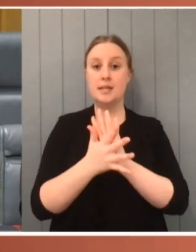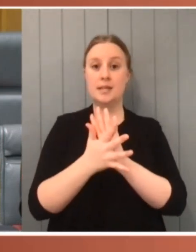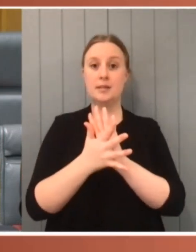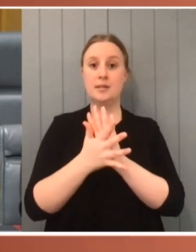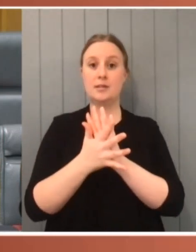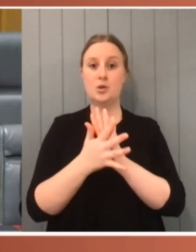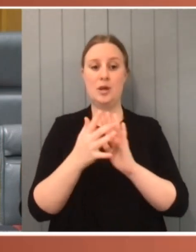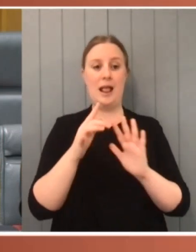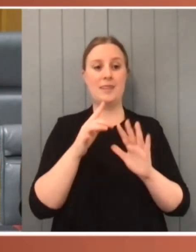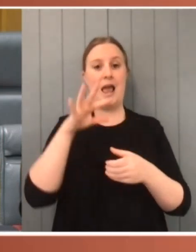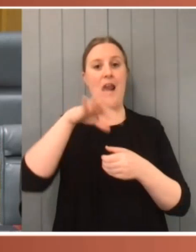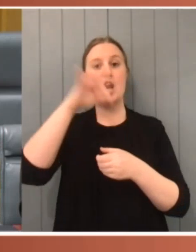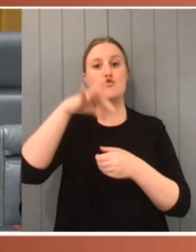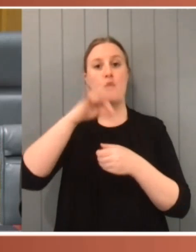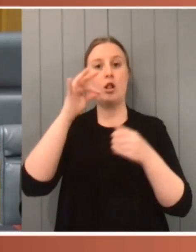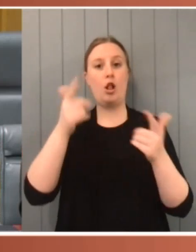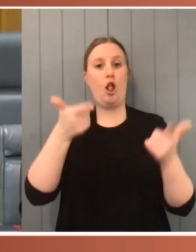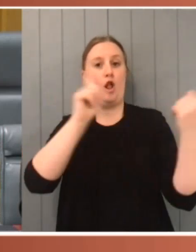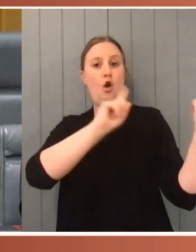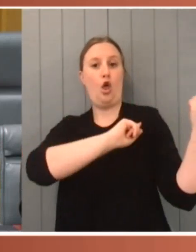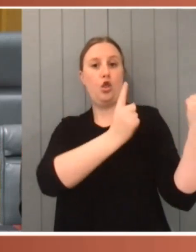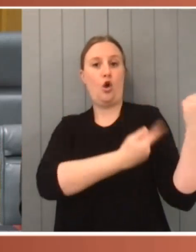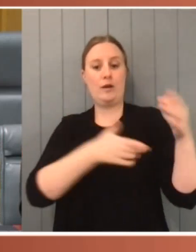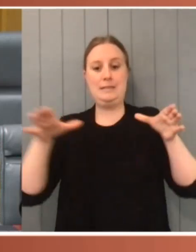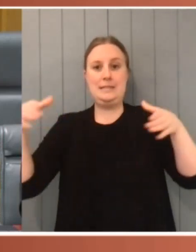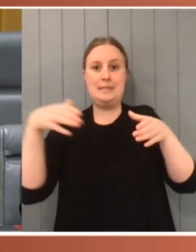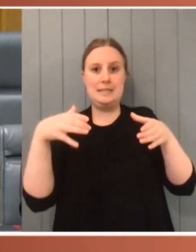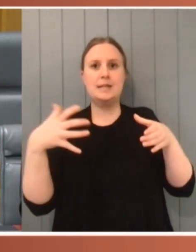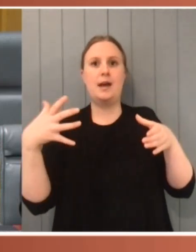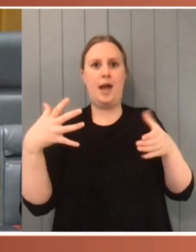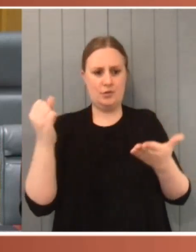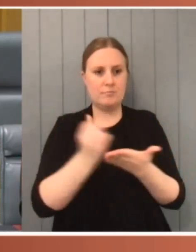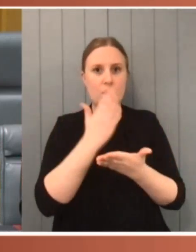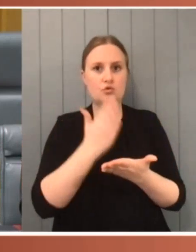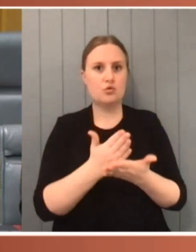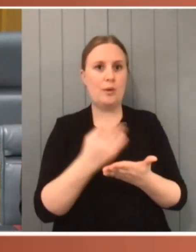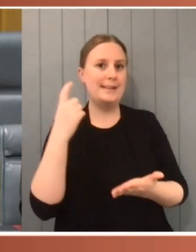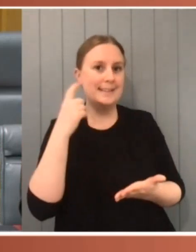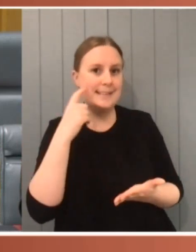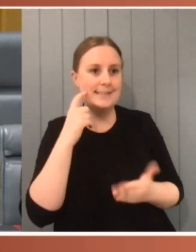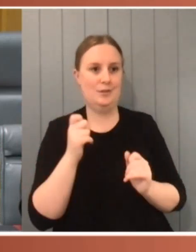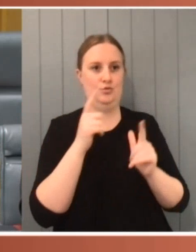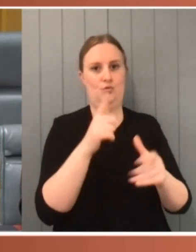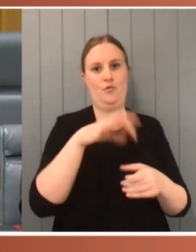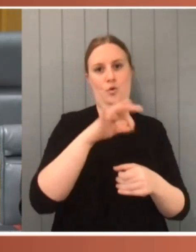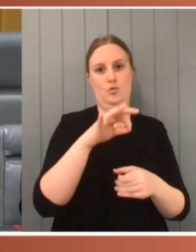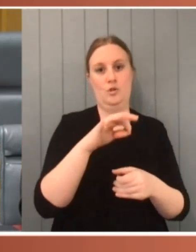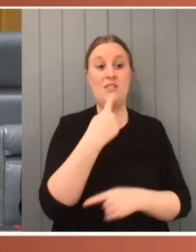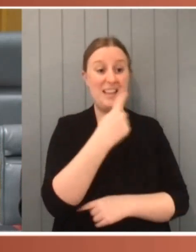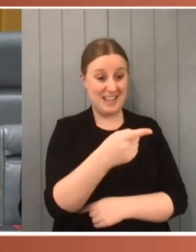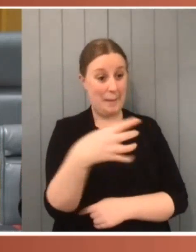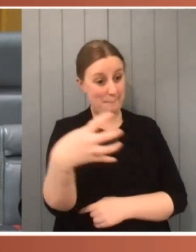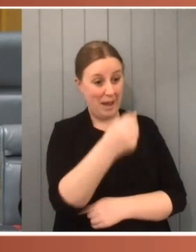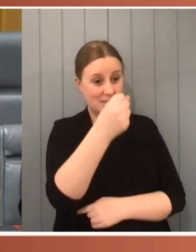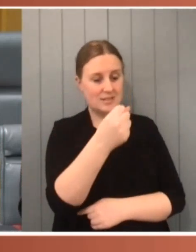make it as easy to vote as possible. Because you're going to have compulsion, you've got to make it accessible. So it's